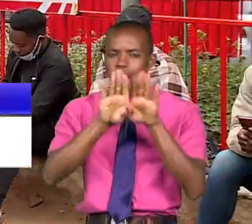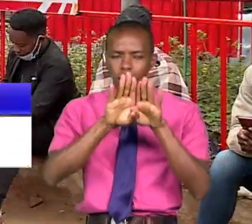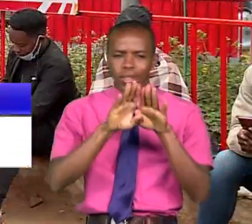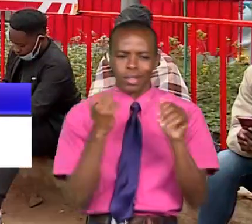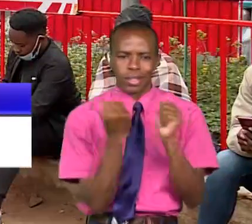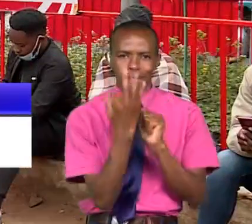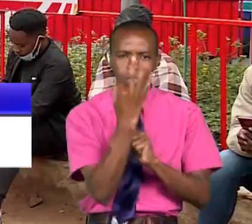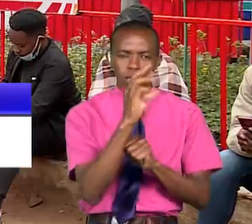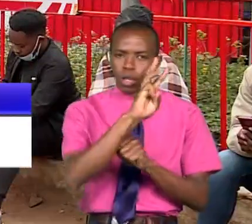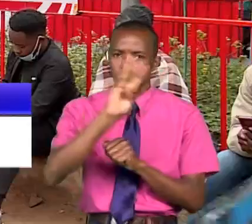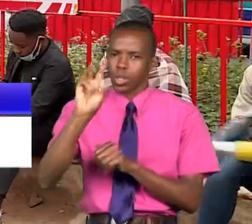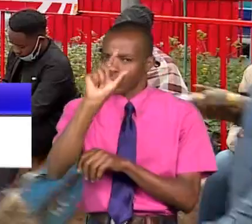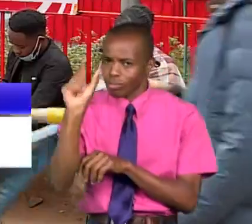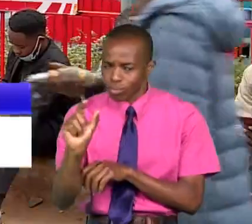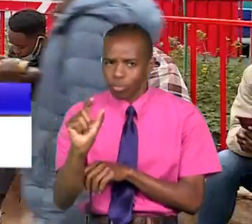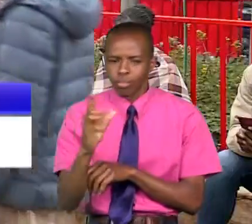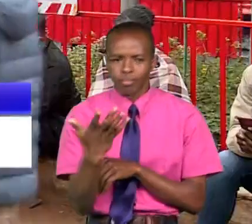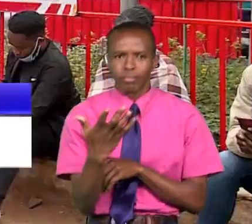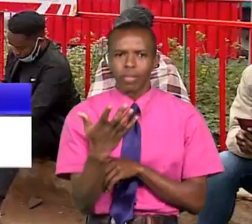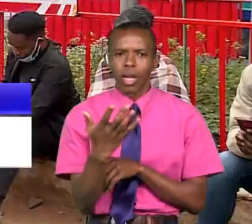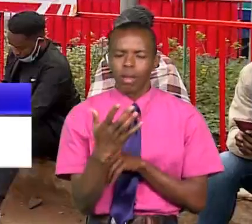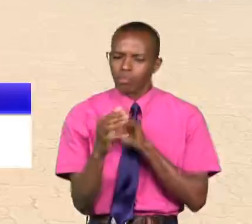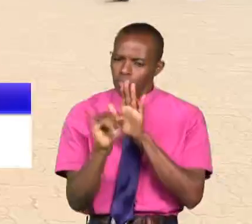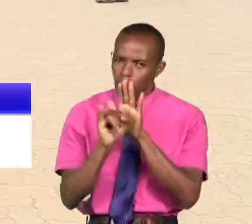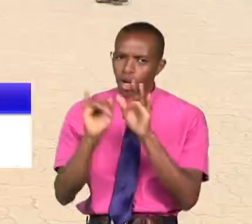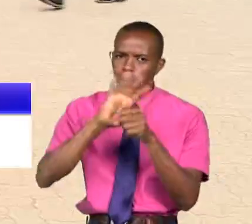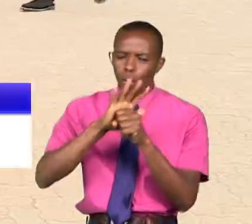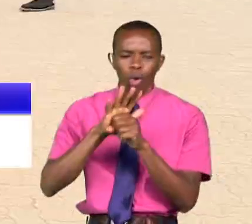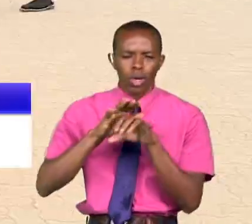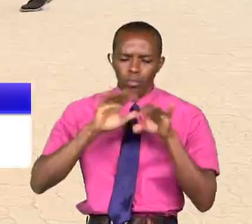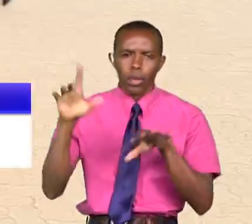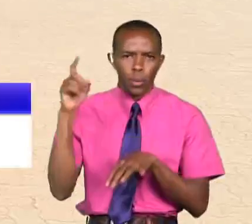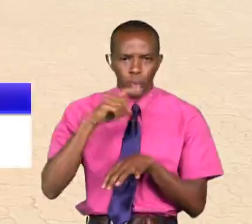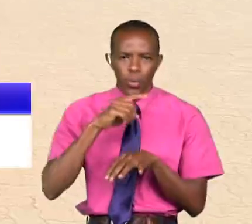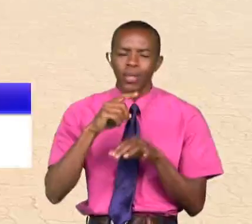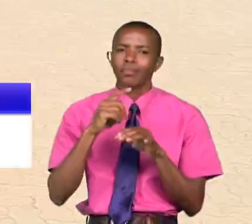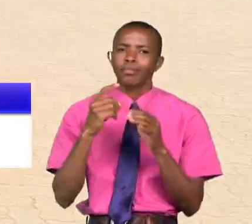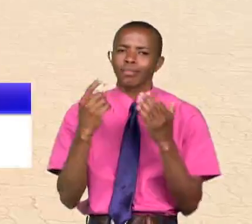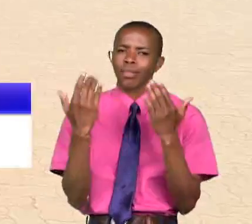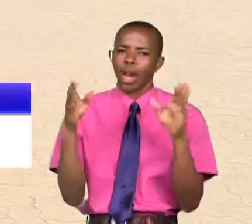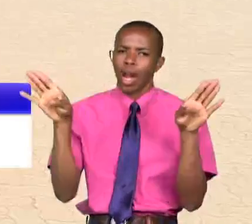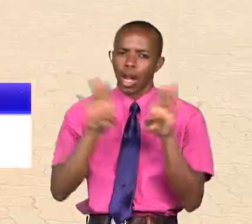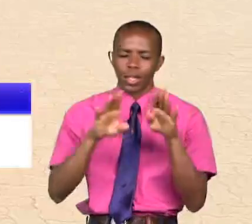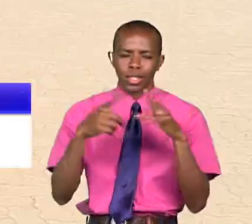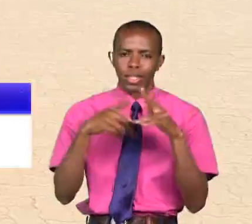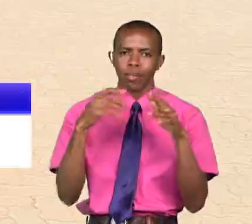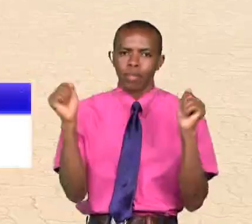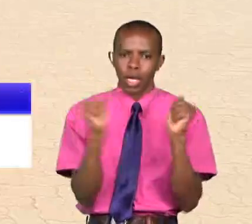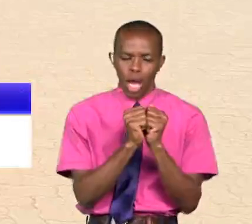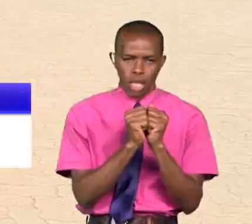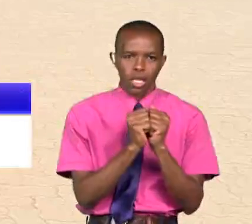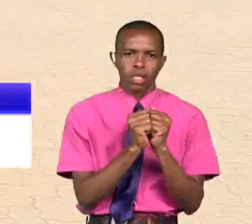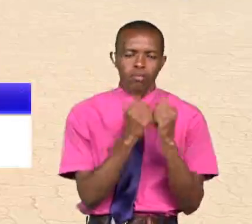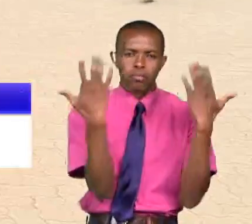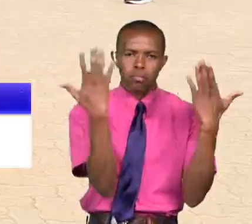13 Lake Region counties that were designated COVID-19 hotspots, and curfew will now begin at 10 p.m. from 7 p.m.